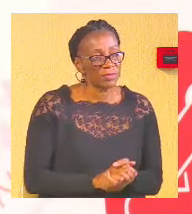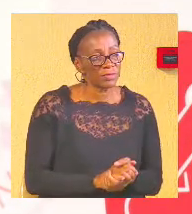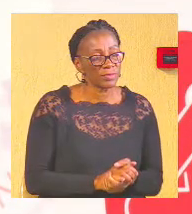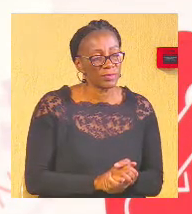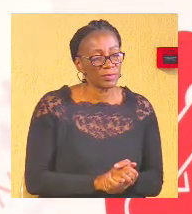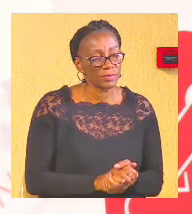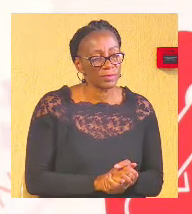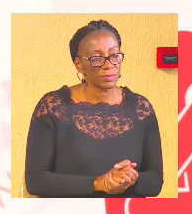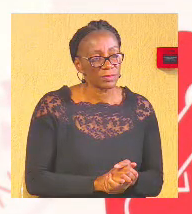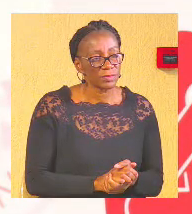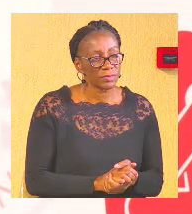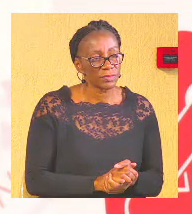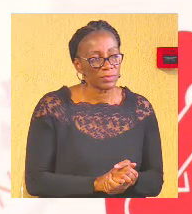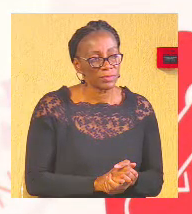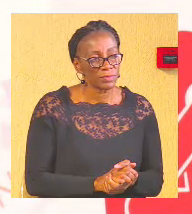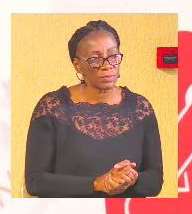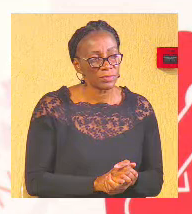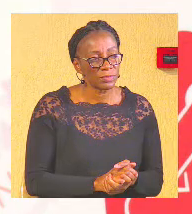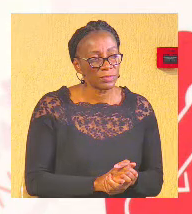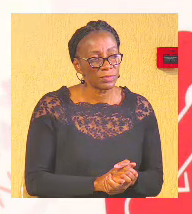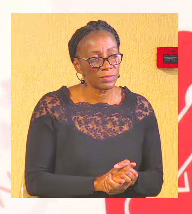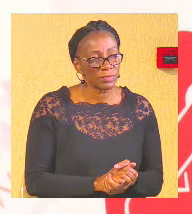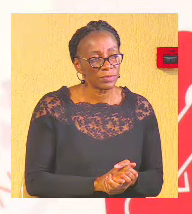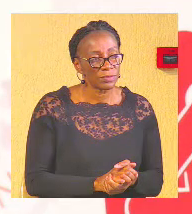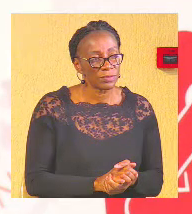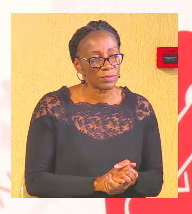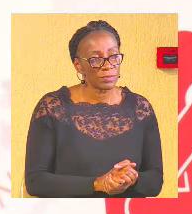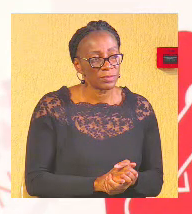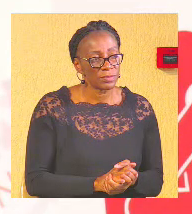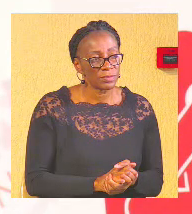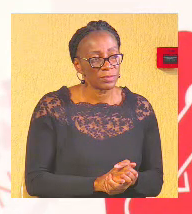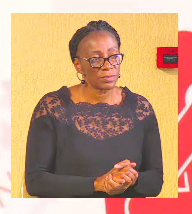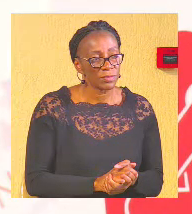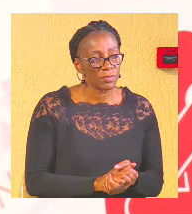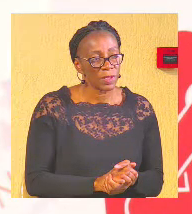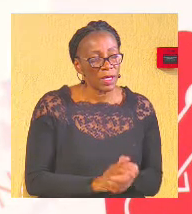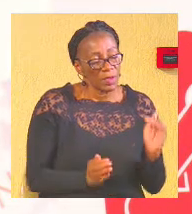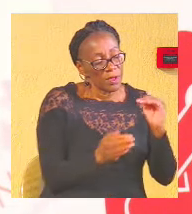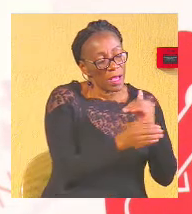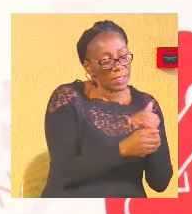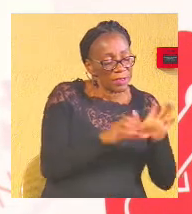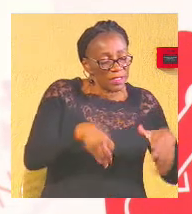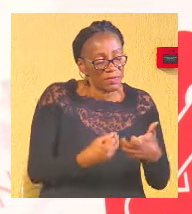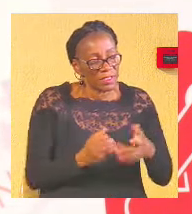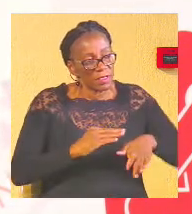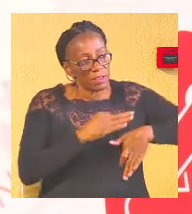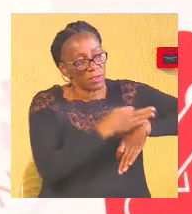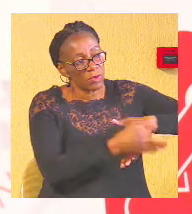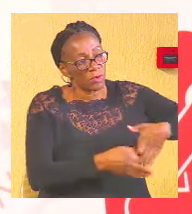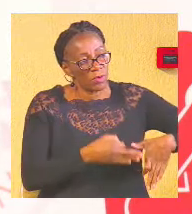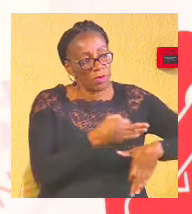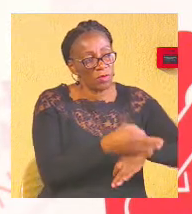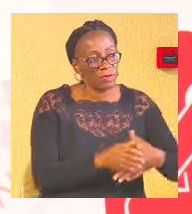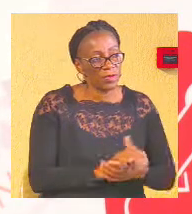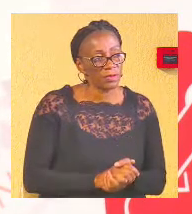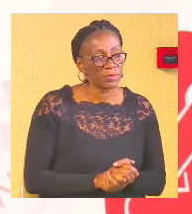is the distribution of isolation facilities in the whole country. Because currently we have only looked more at